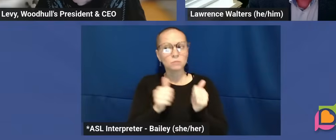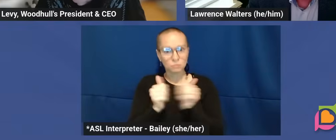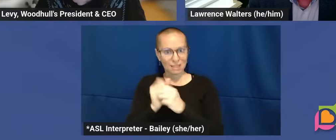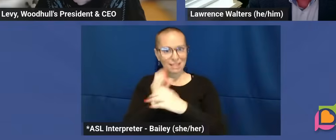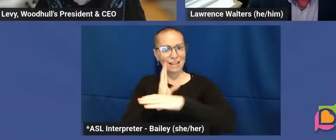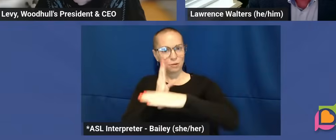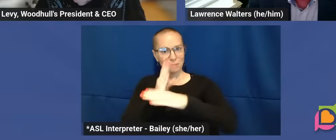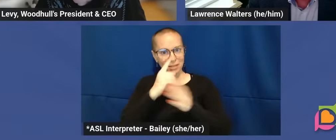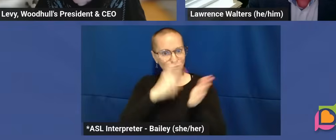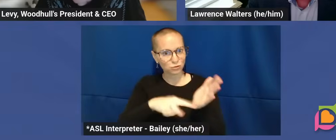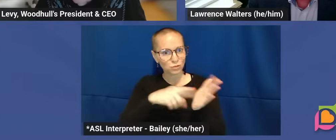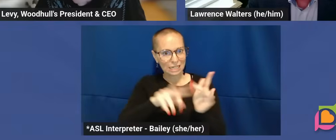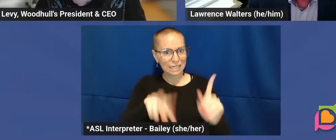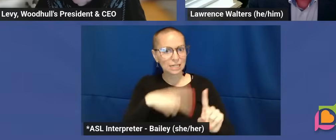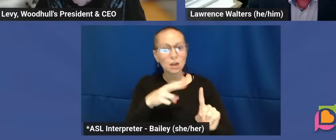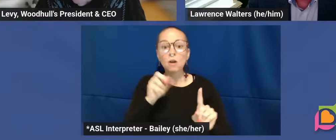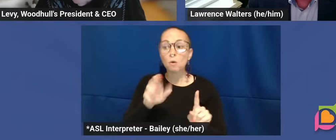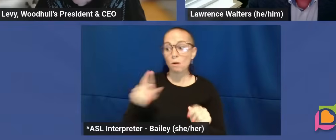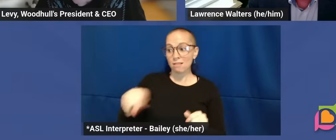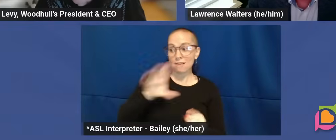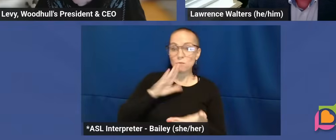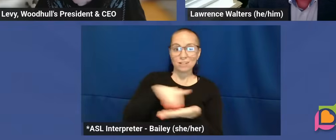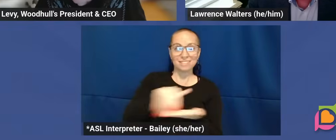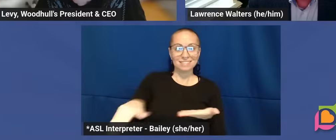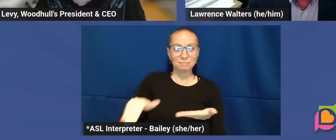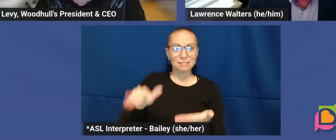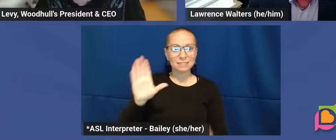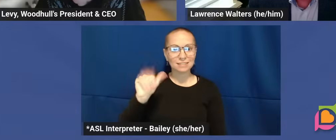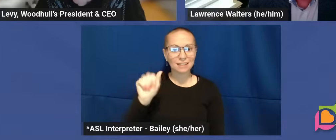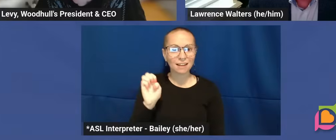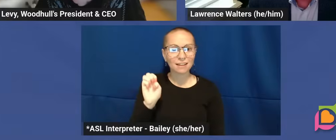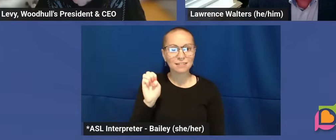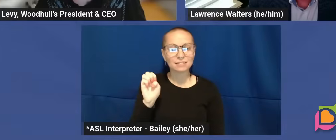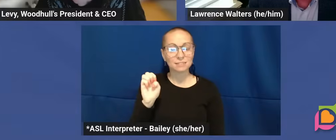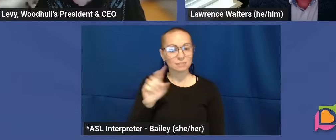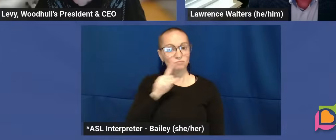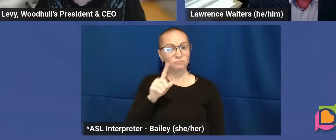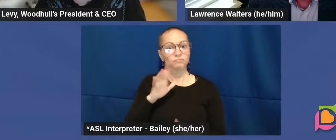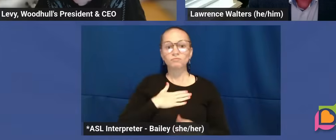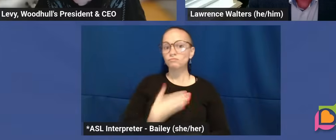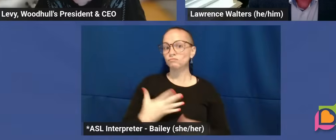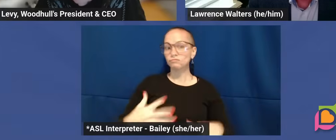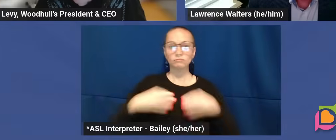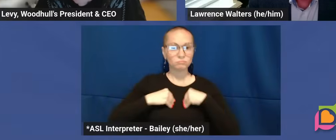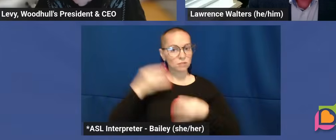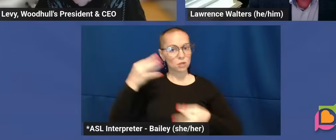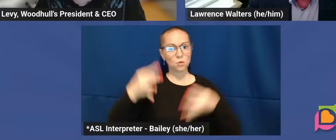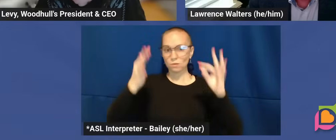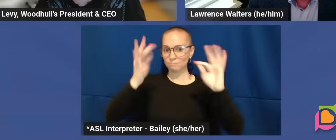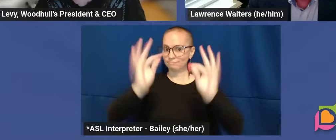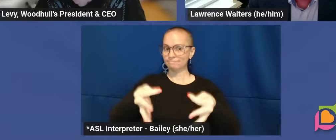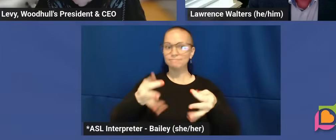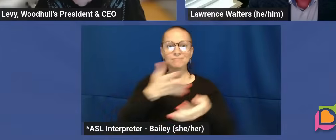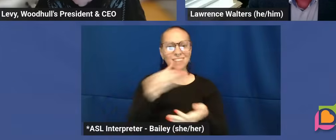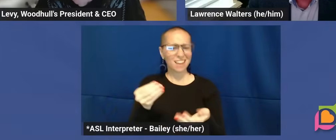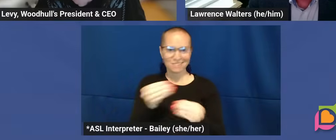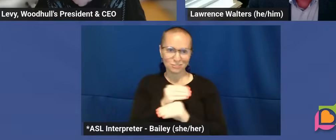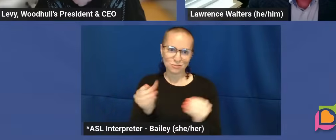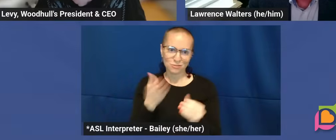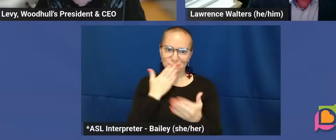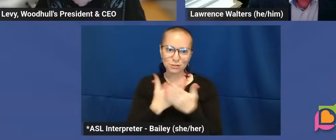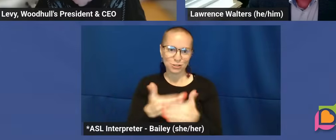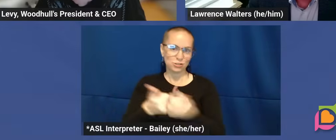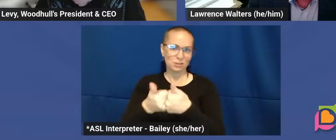parties, dismiss the case, agree to, accept that the court has ruled and that there is not a viable challenge? That